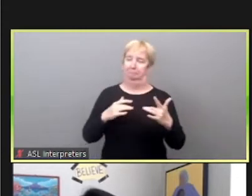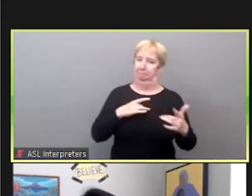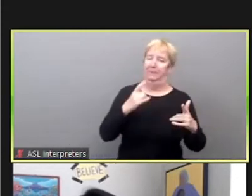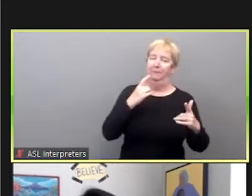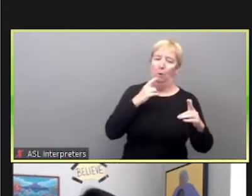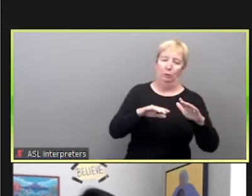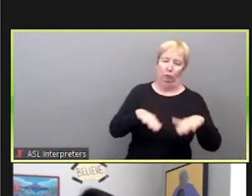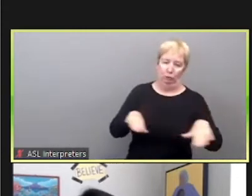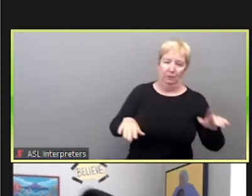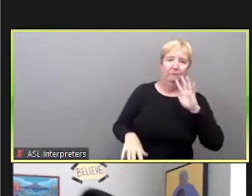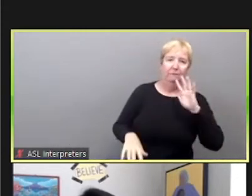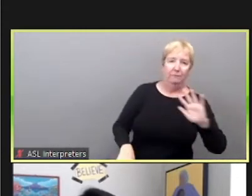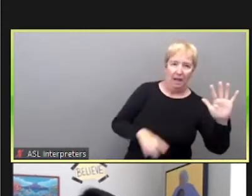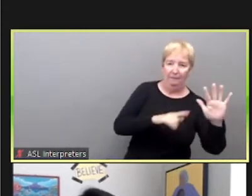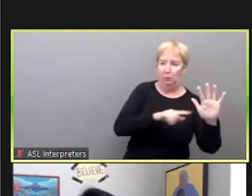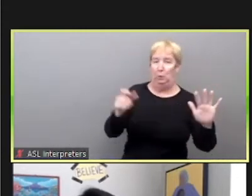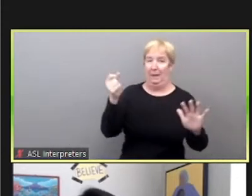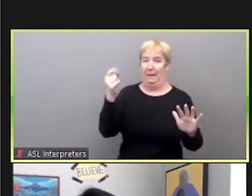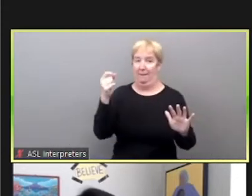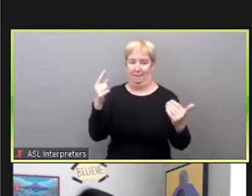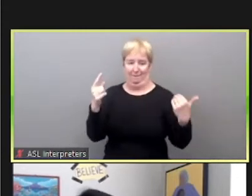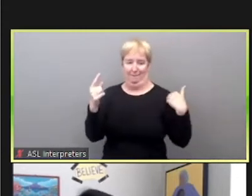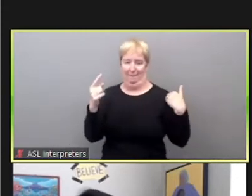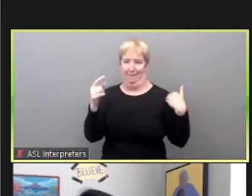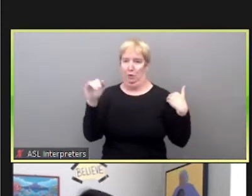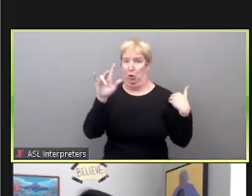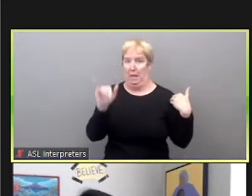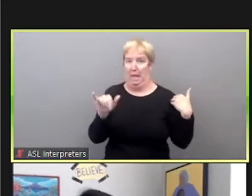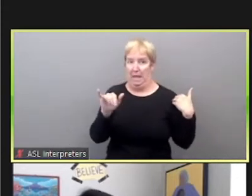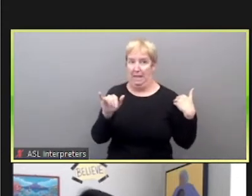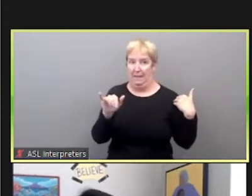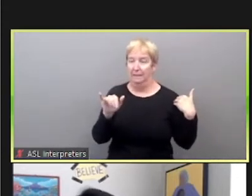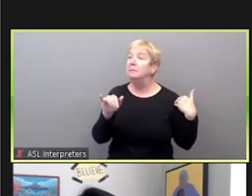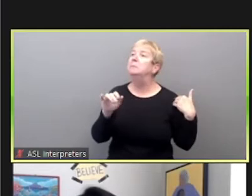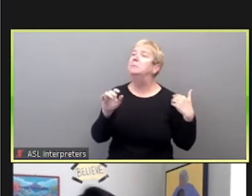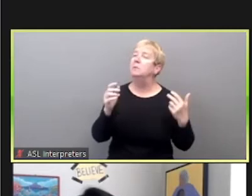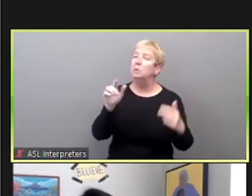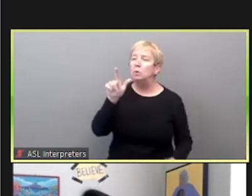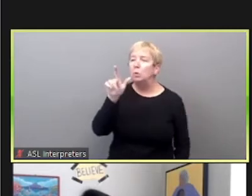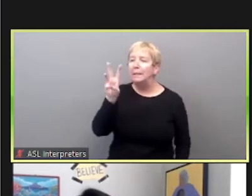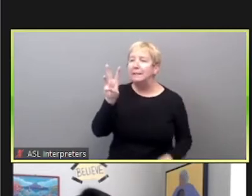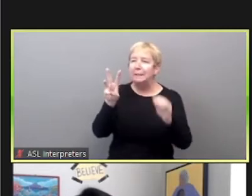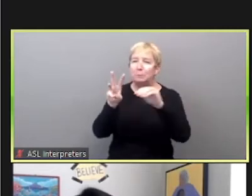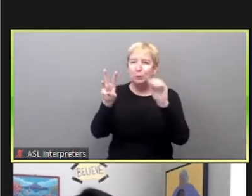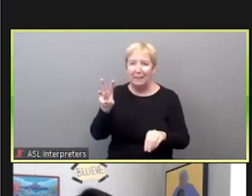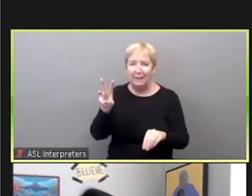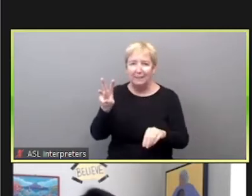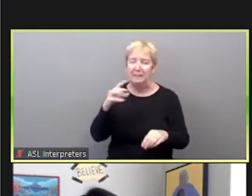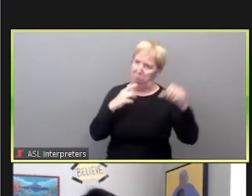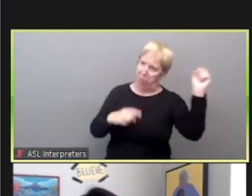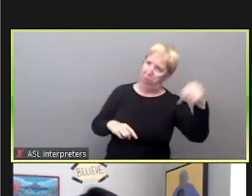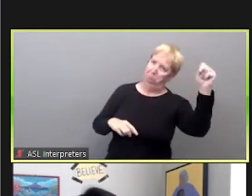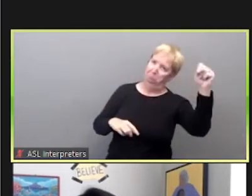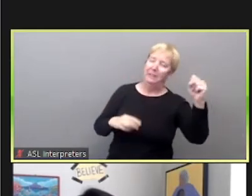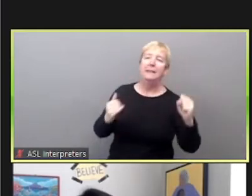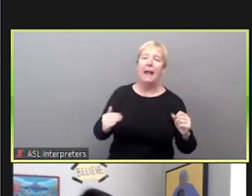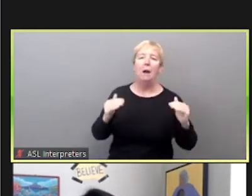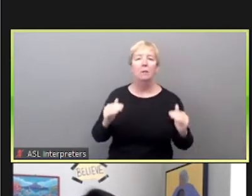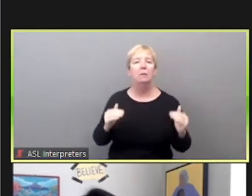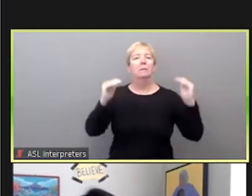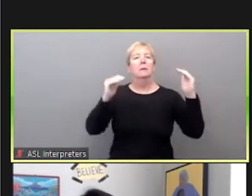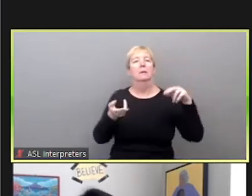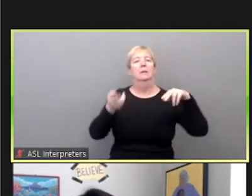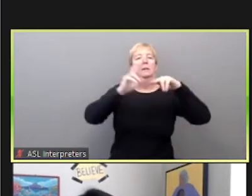11, in July of 21, it was 26% of kids. And now we're at 34%